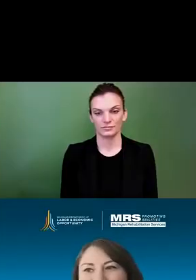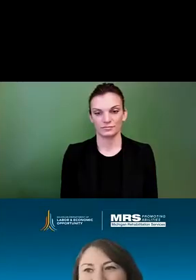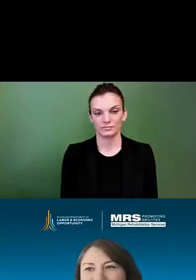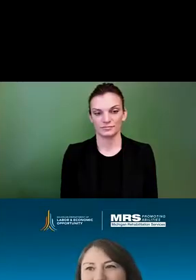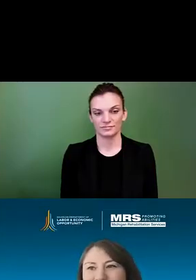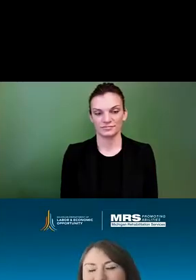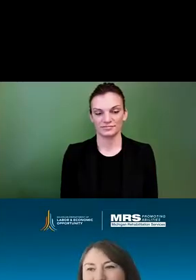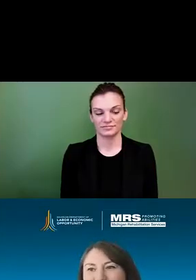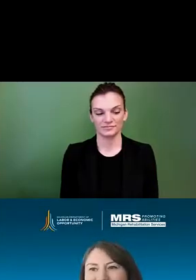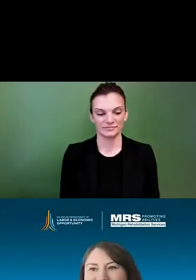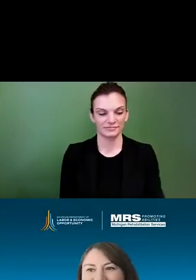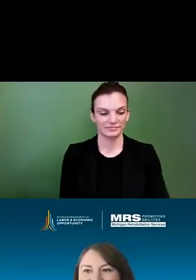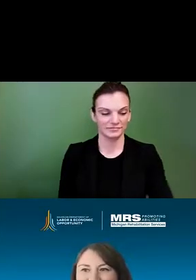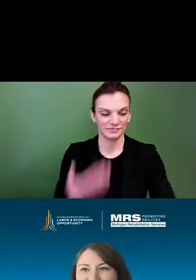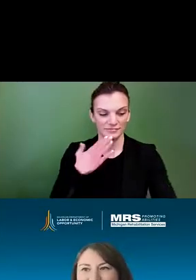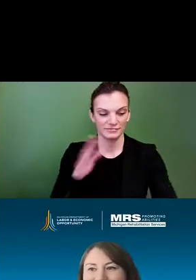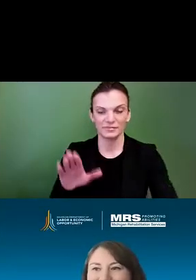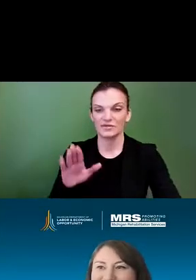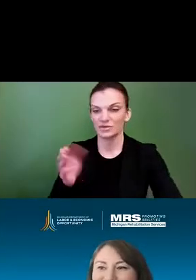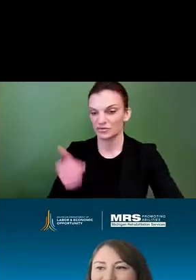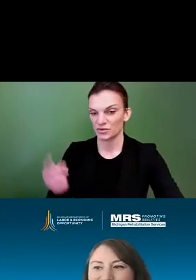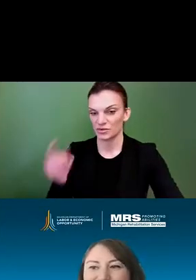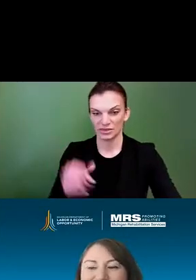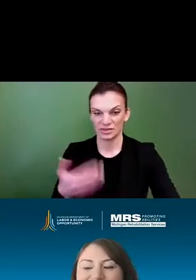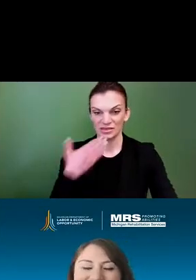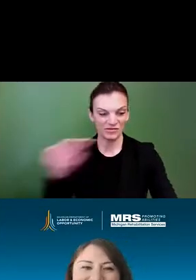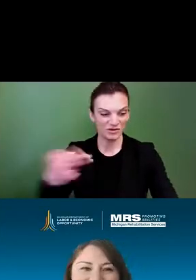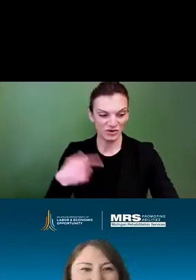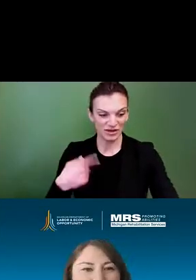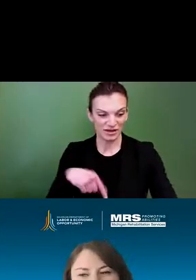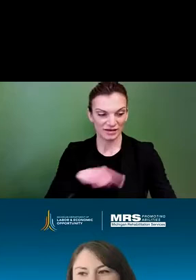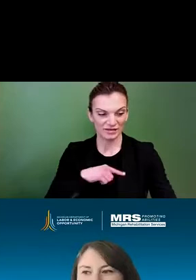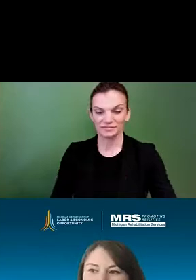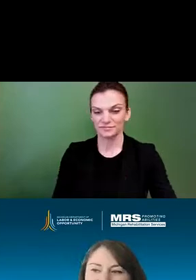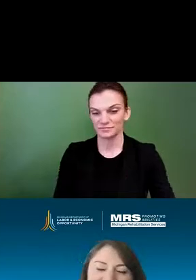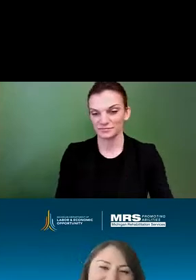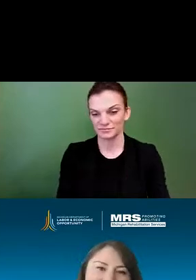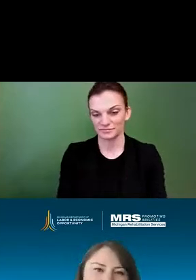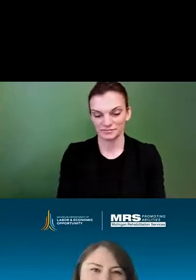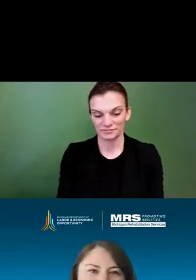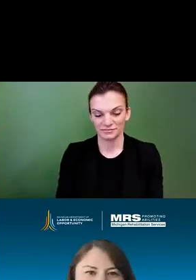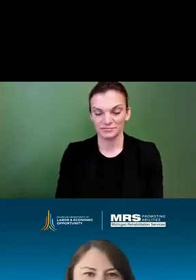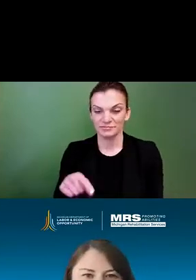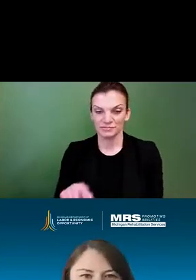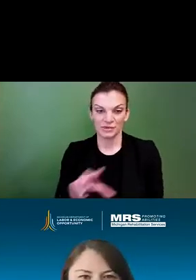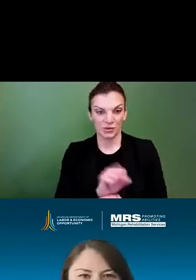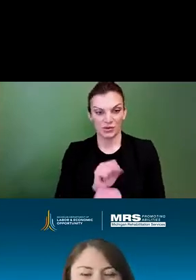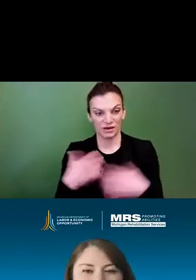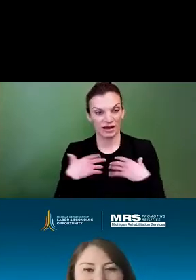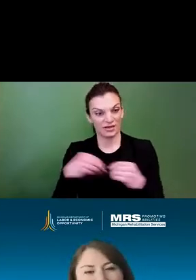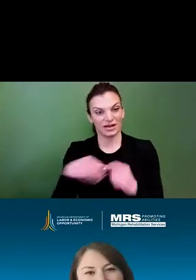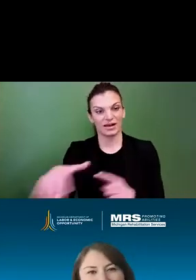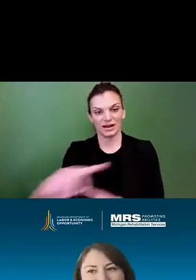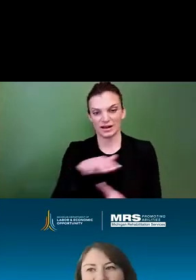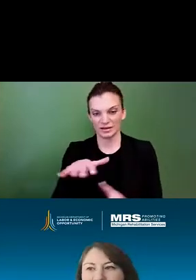Christine. Good afternoon, everyone, and thank you for joining us. This is Working Healthier in a Hybrid Work Environment.